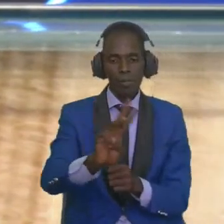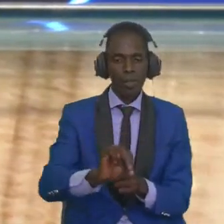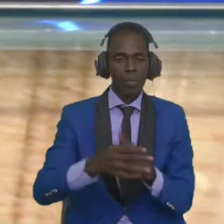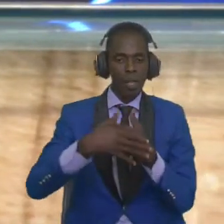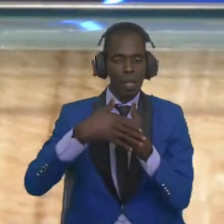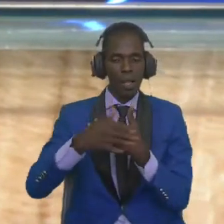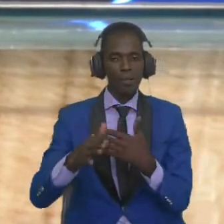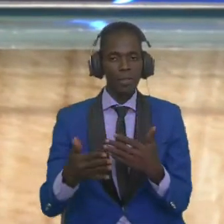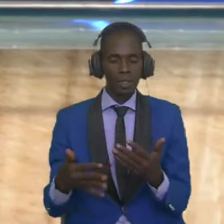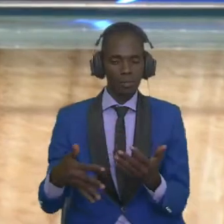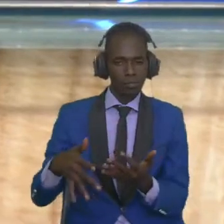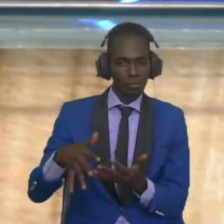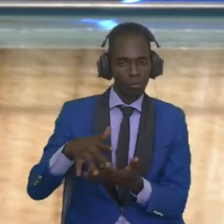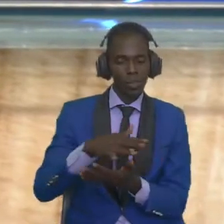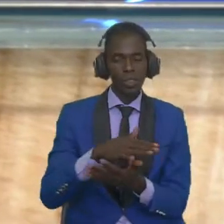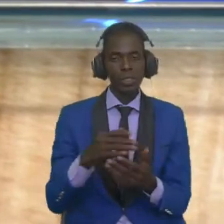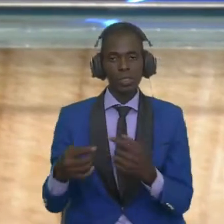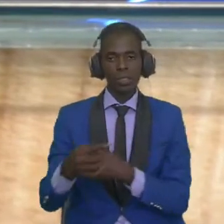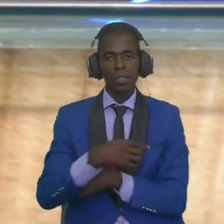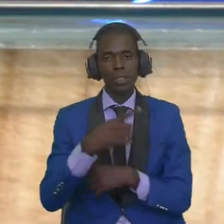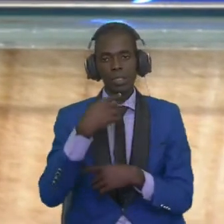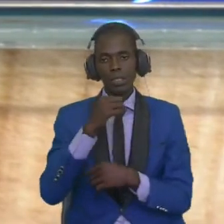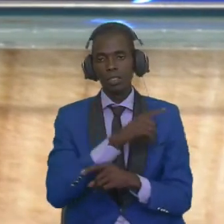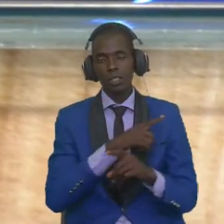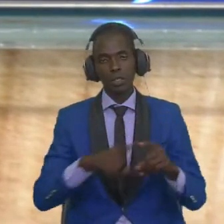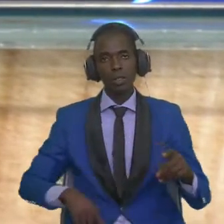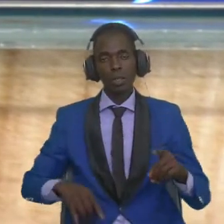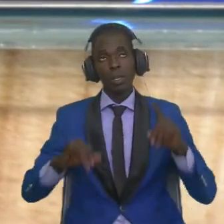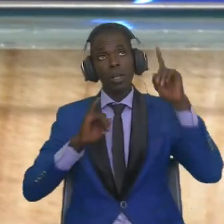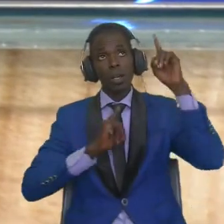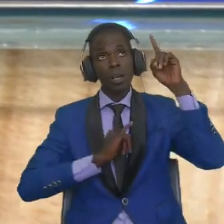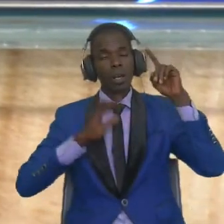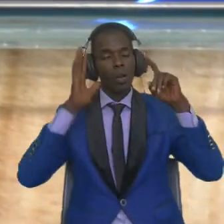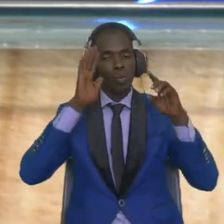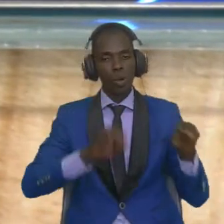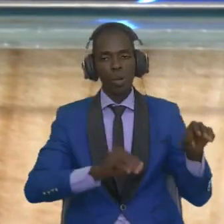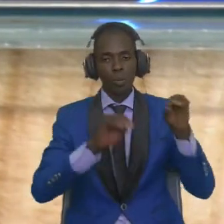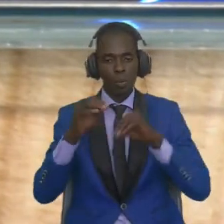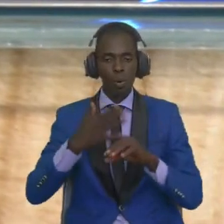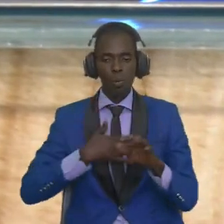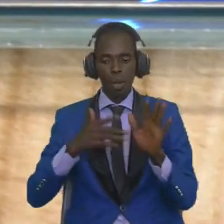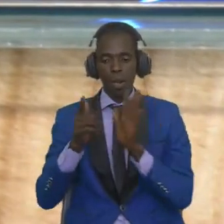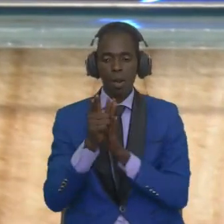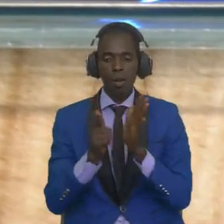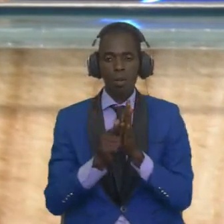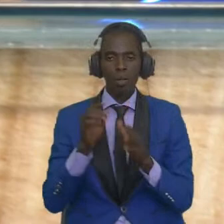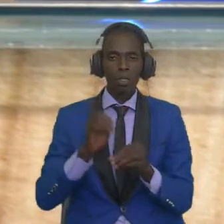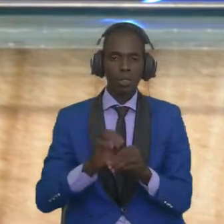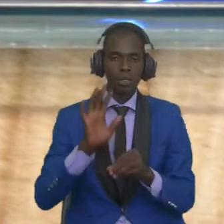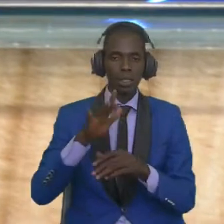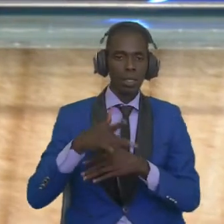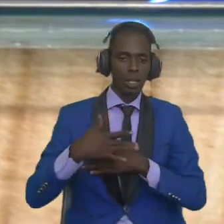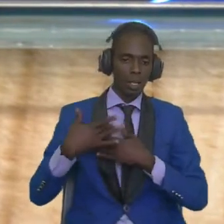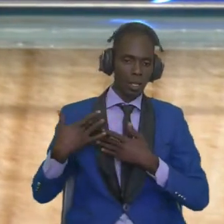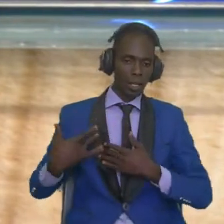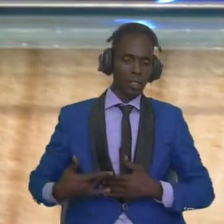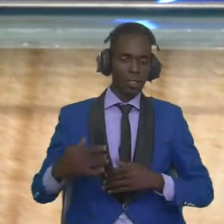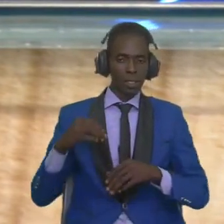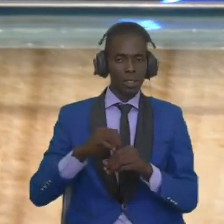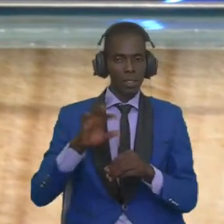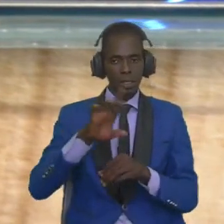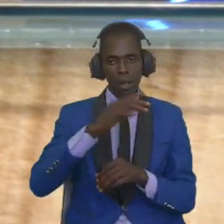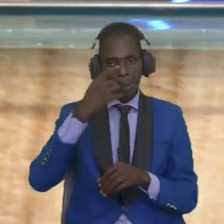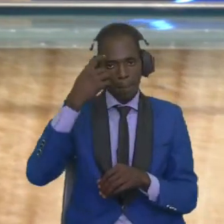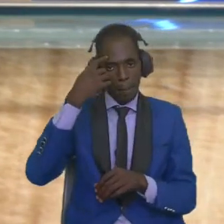After those days, says the Lord, I will put my laws into their heart, and in their